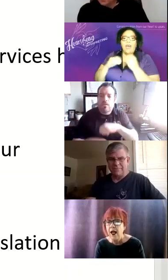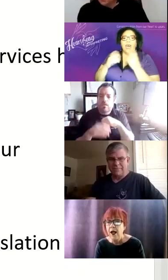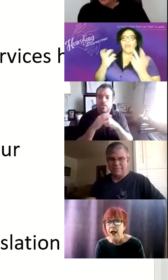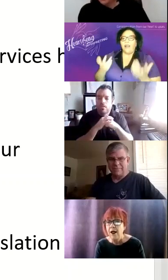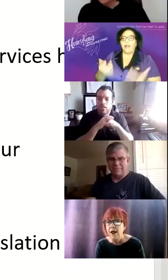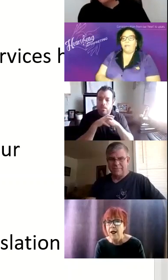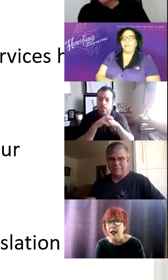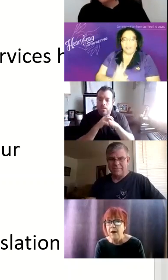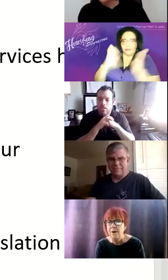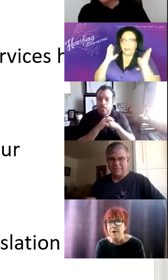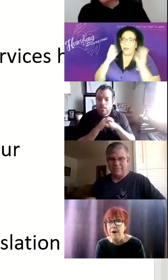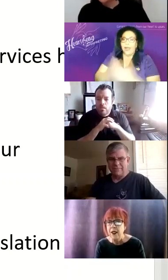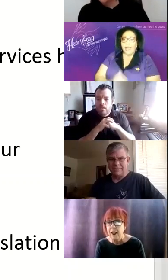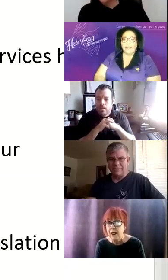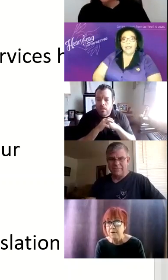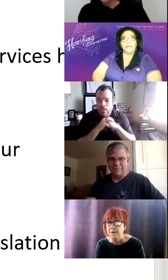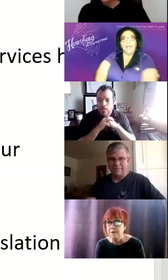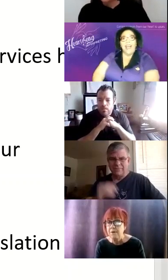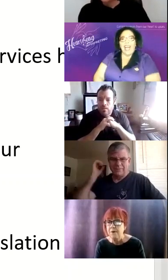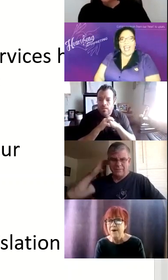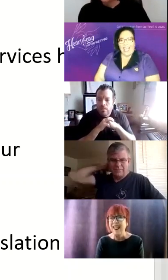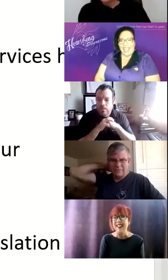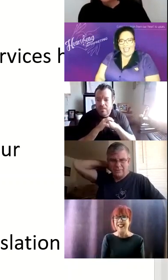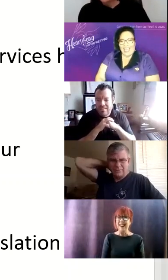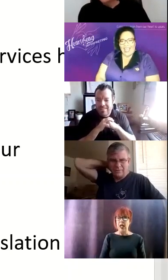to add, sorry, hands down.